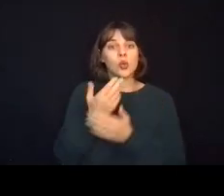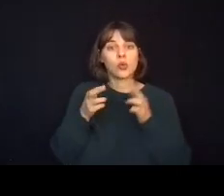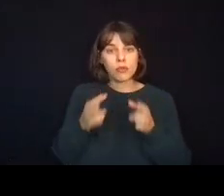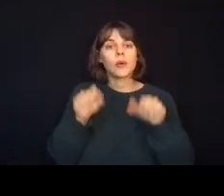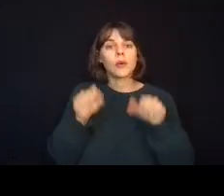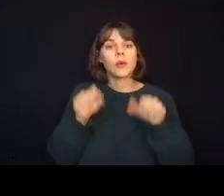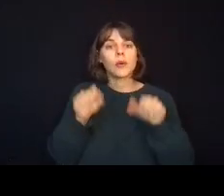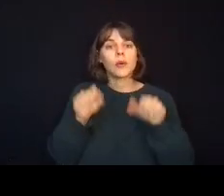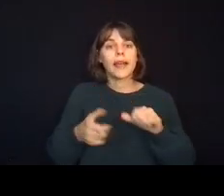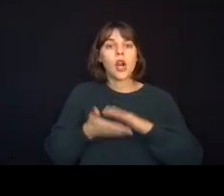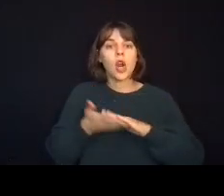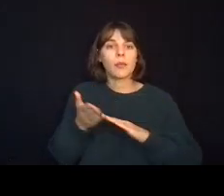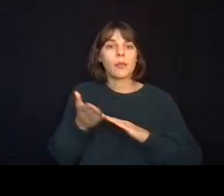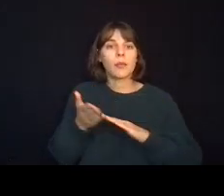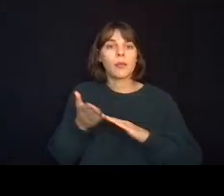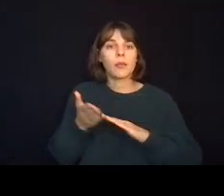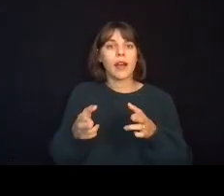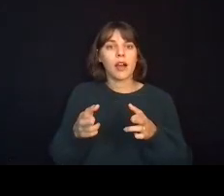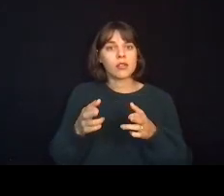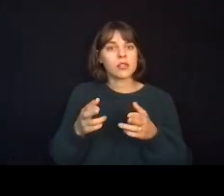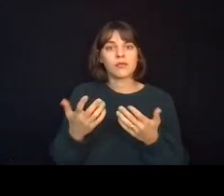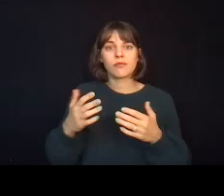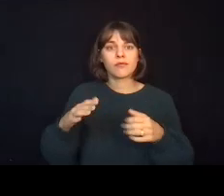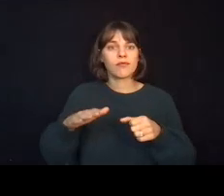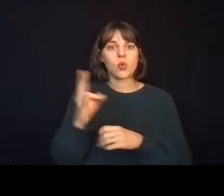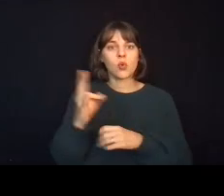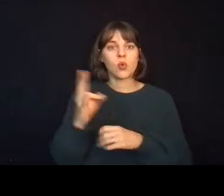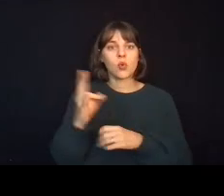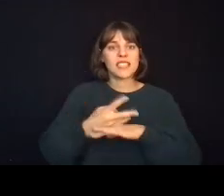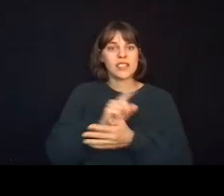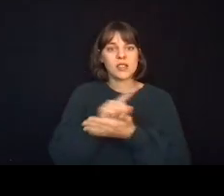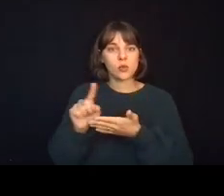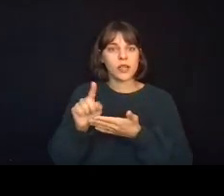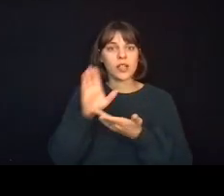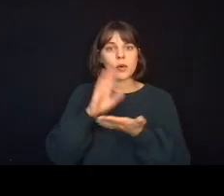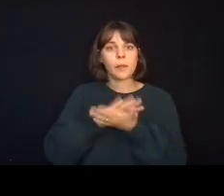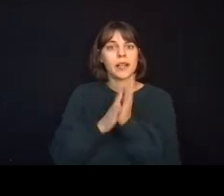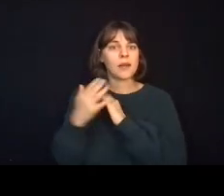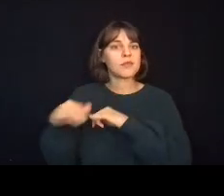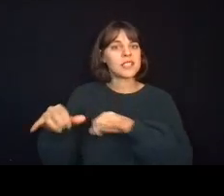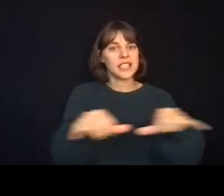operate this route all 7 days of the week. So it'll be standardized throughout the week.